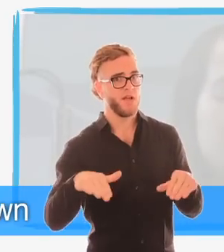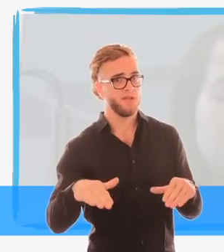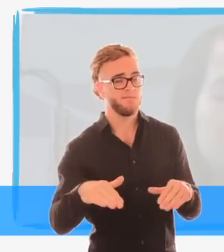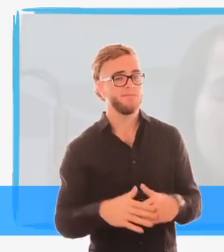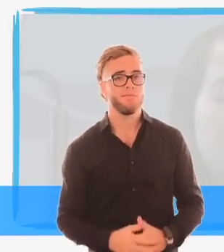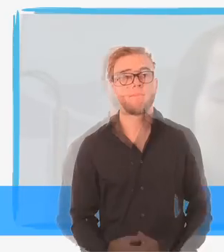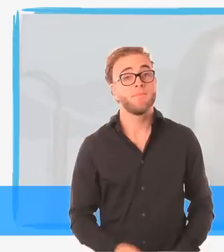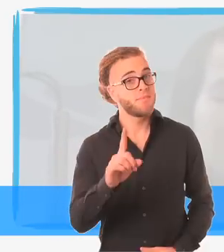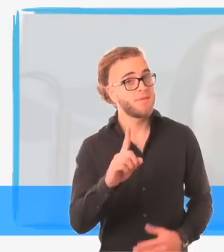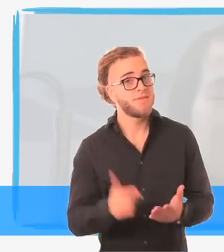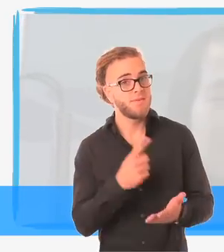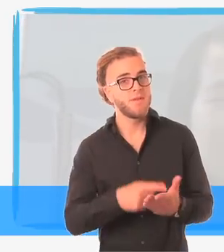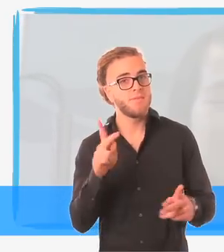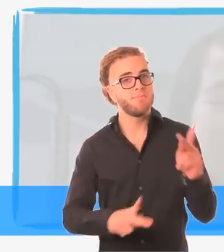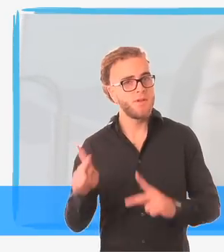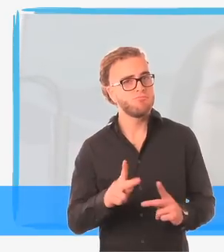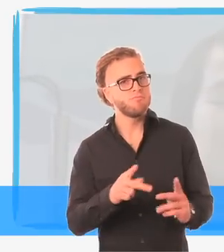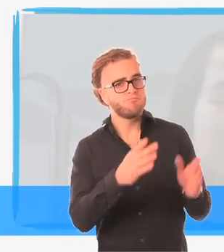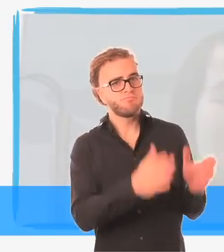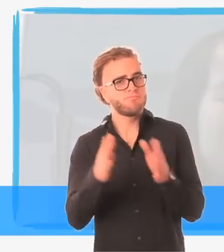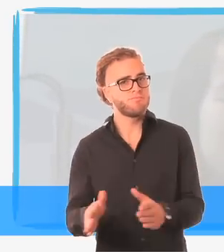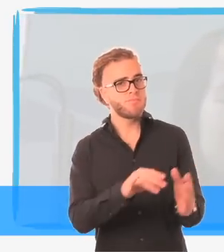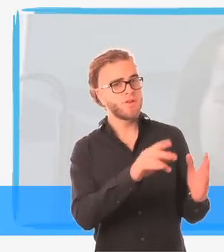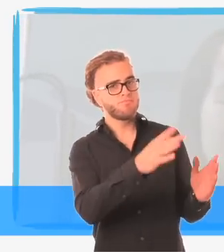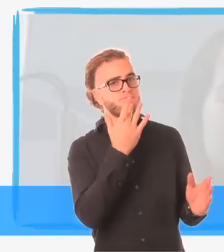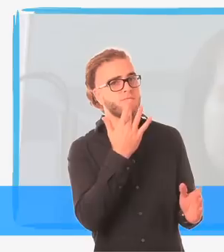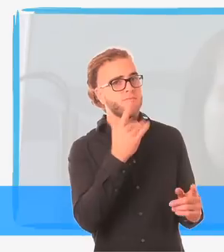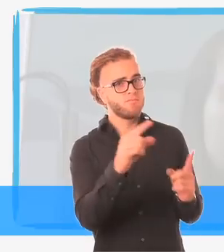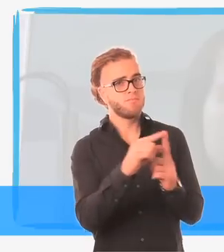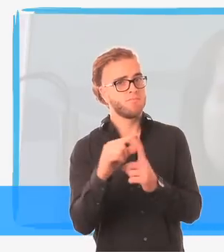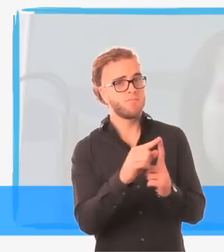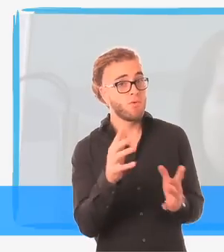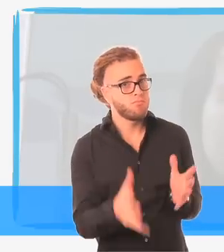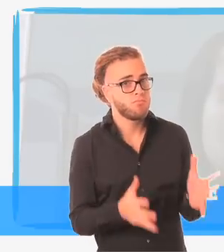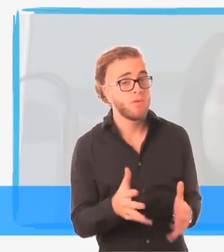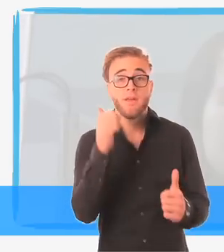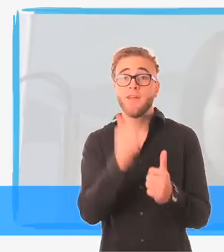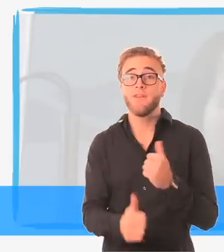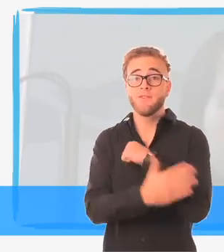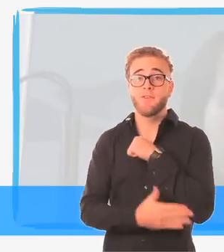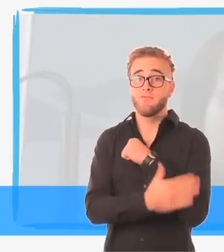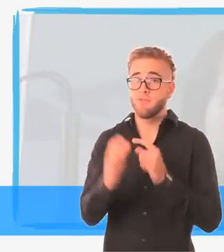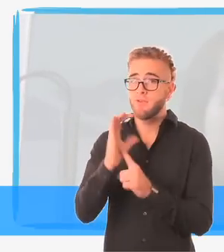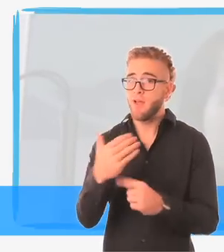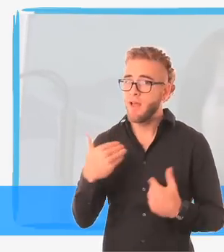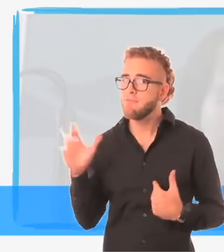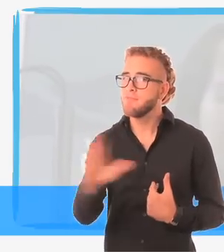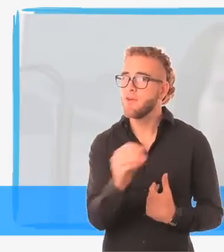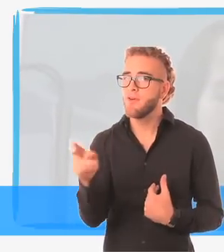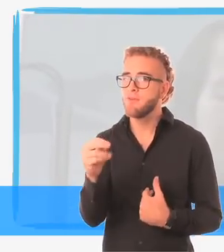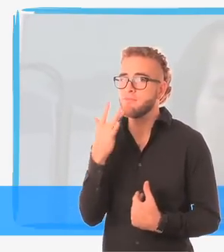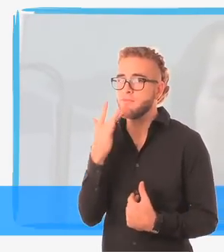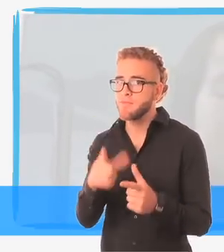individual preferences when it comes to terminology. Each culture and country has its own preferred language. Being respectful is the first step for